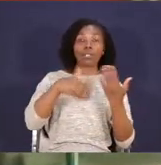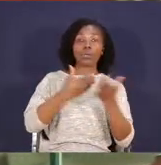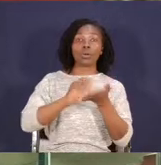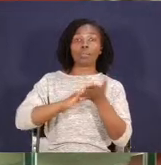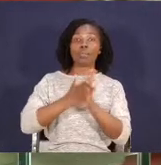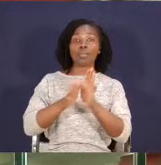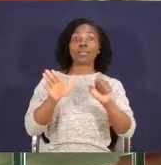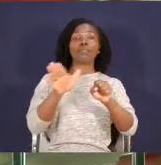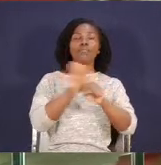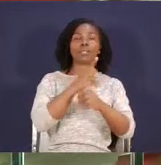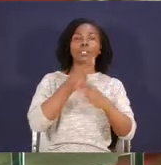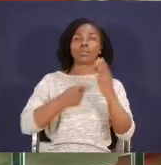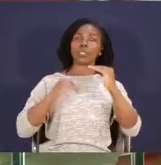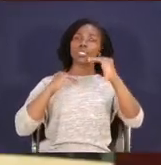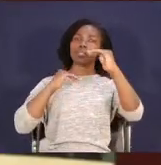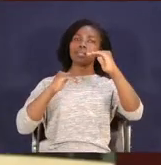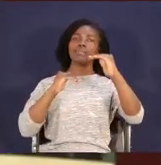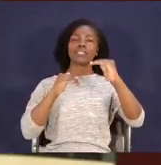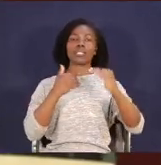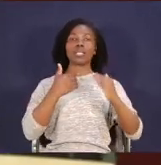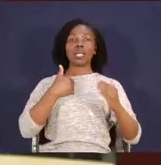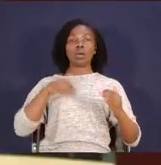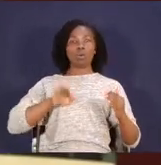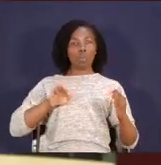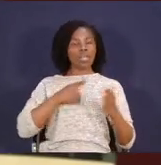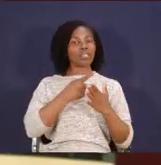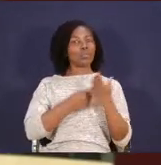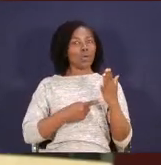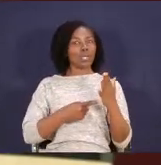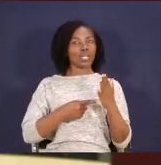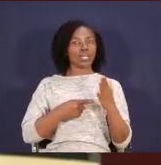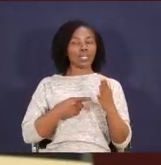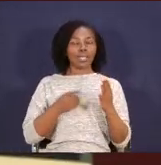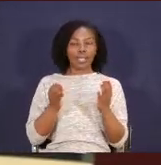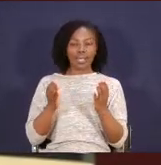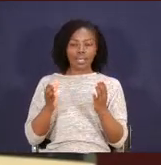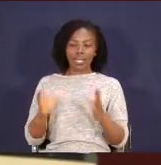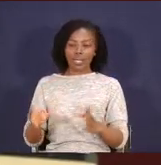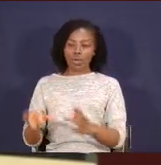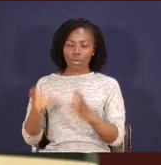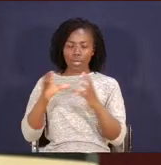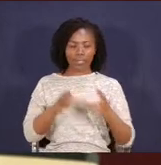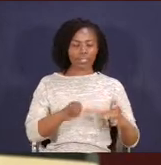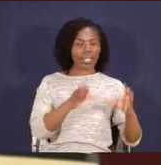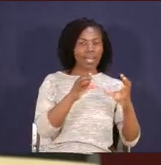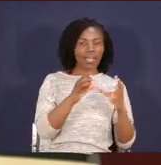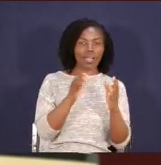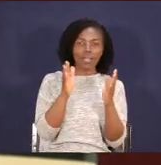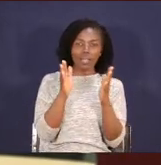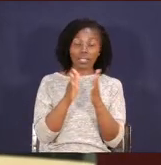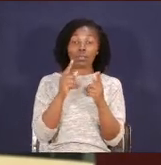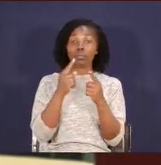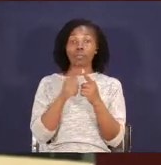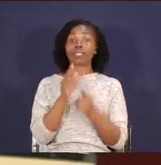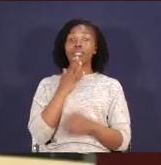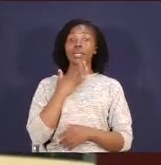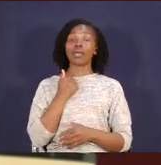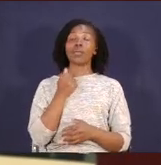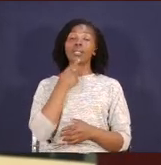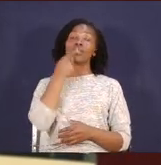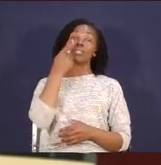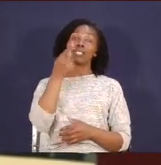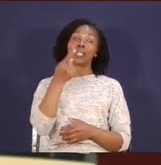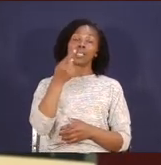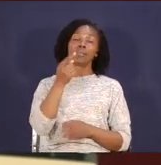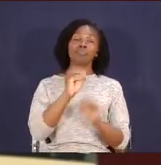limited her was the number of jars that they actually collected. And I want to say that God's abundance,